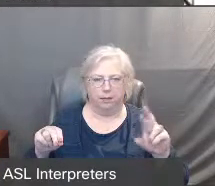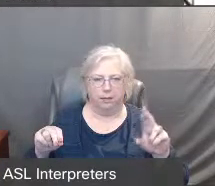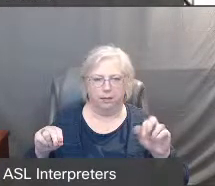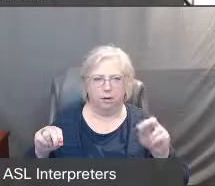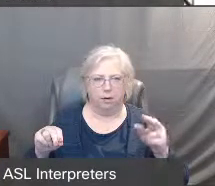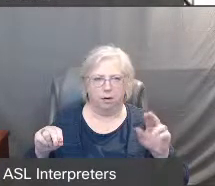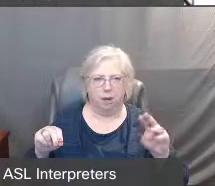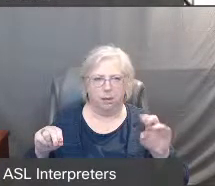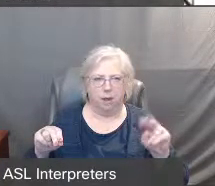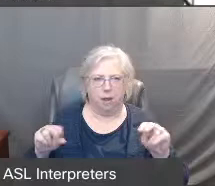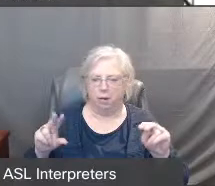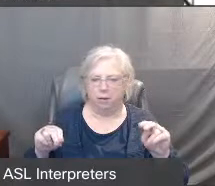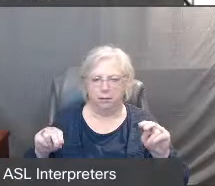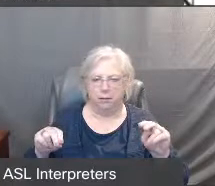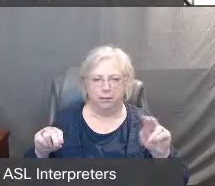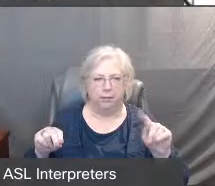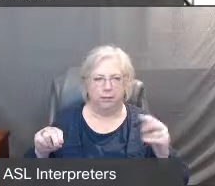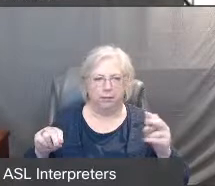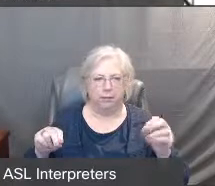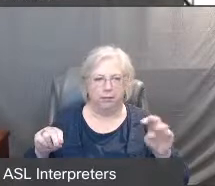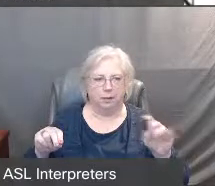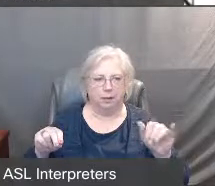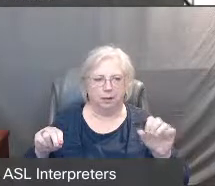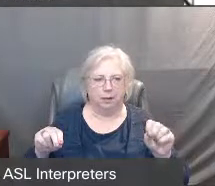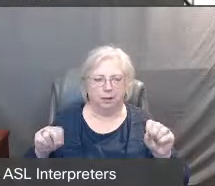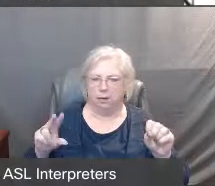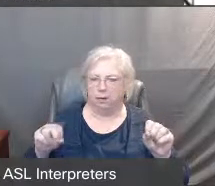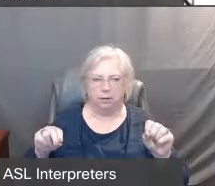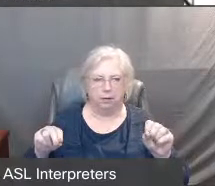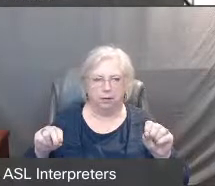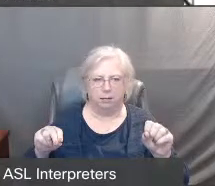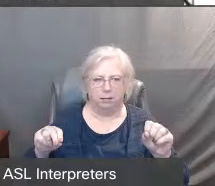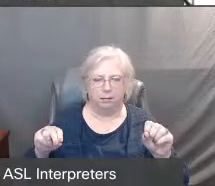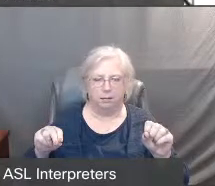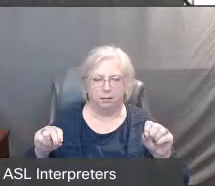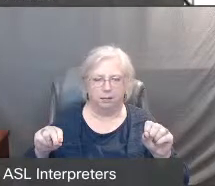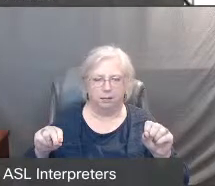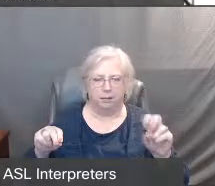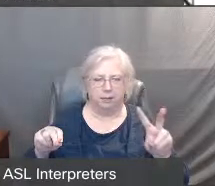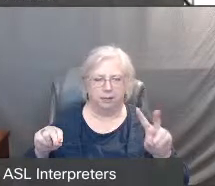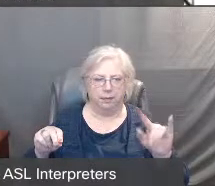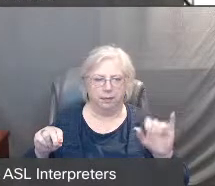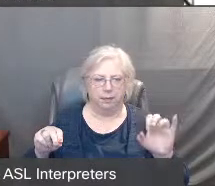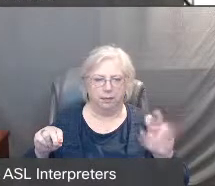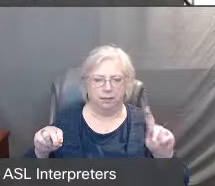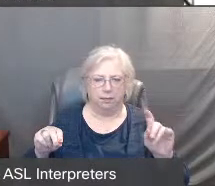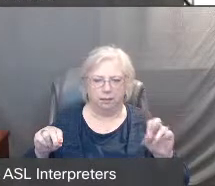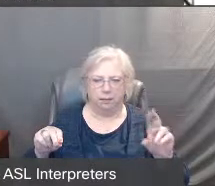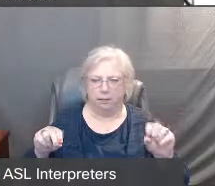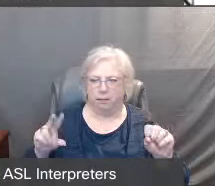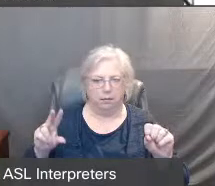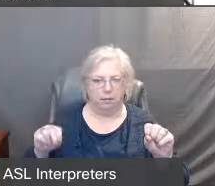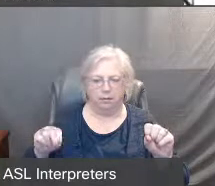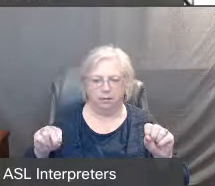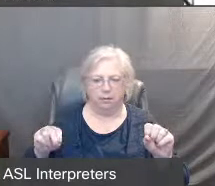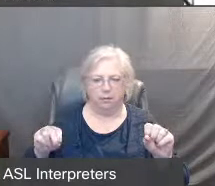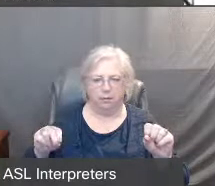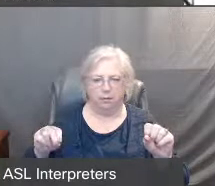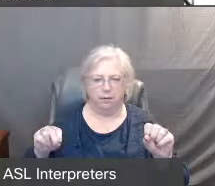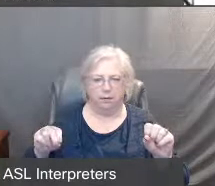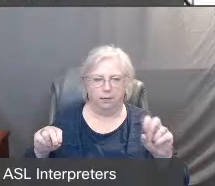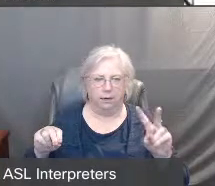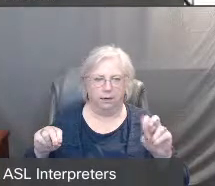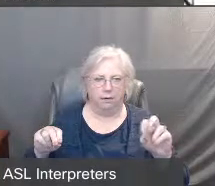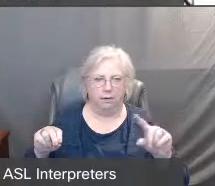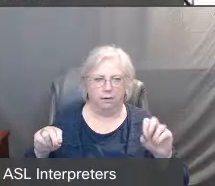Ramon? No. Thomas? No. Vickers? No.